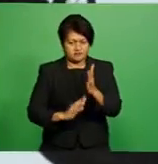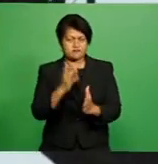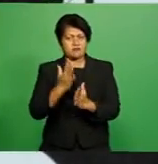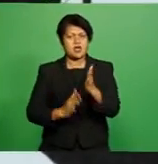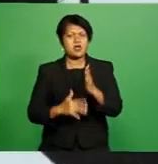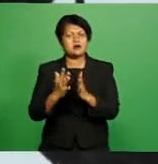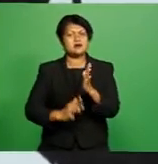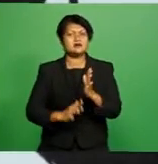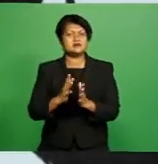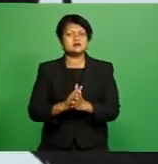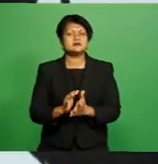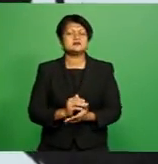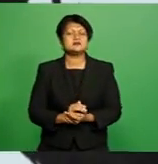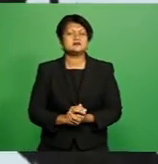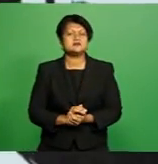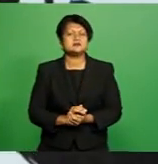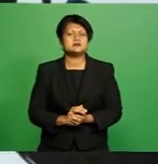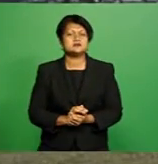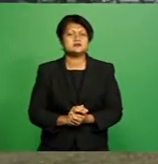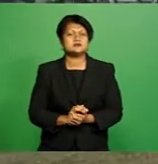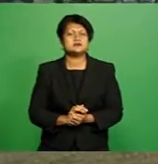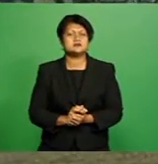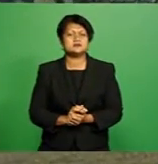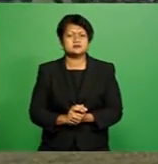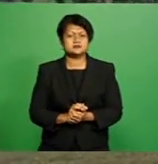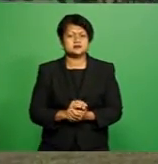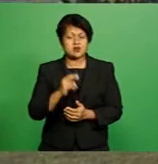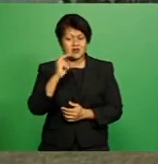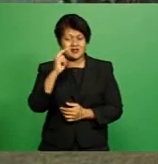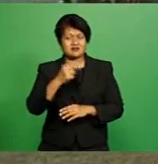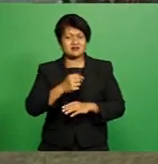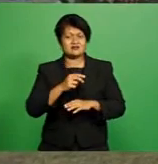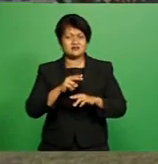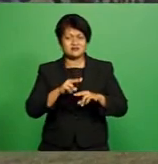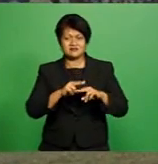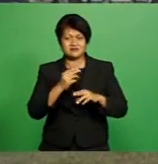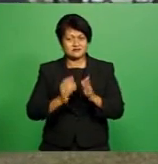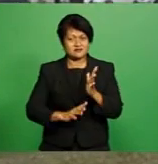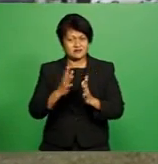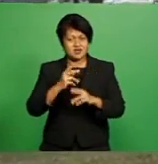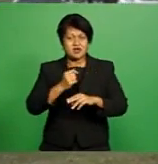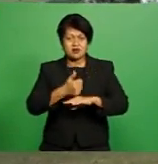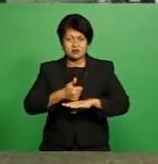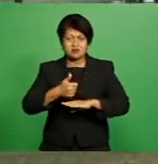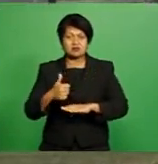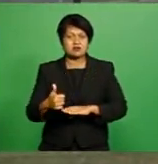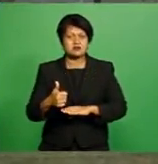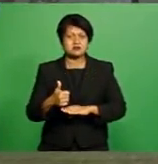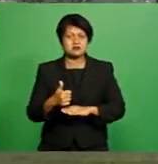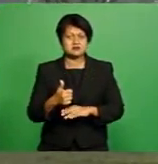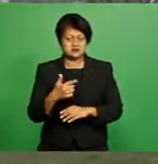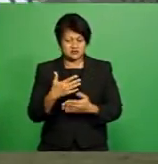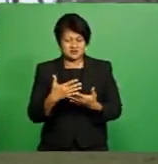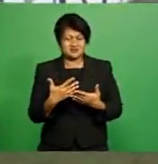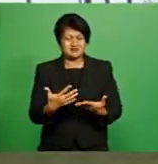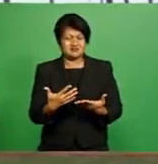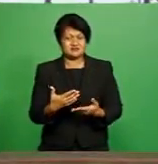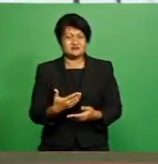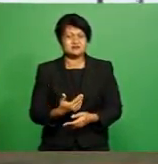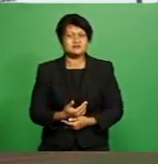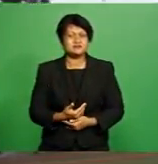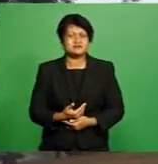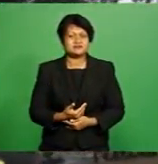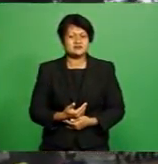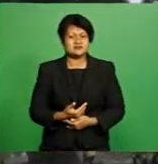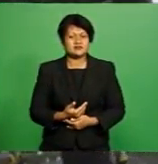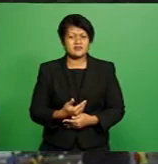77% of the fires attended to by the National Fire Authority are caused by electrical mishaps, by arson, unattended